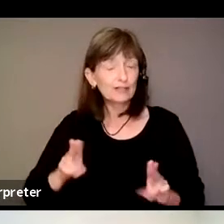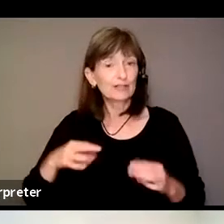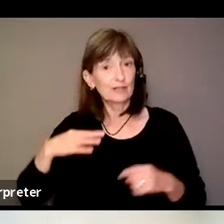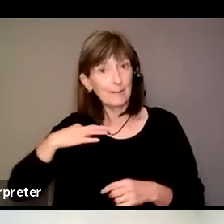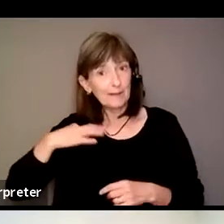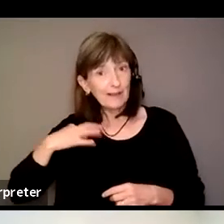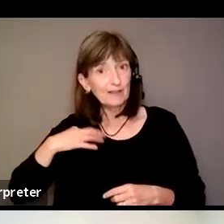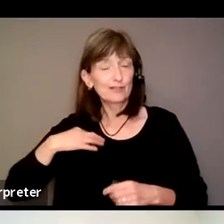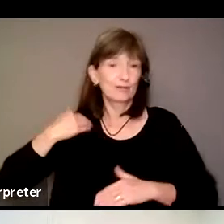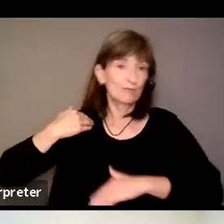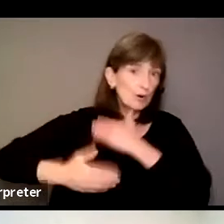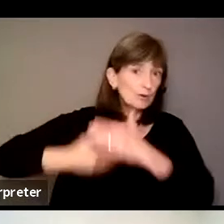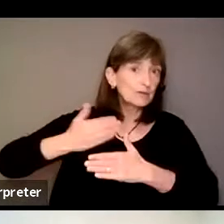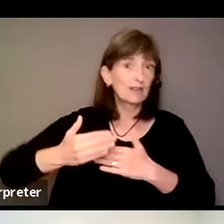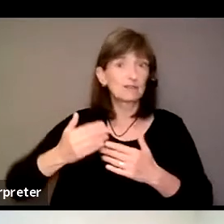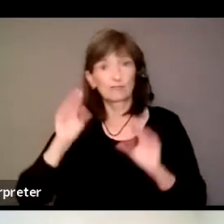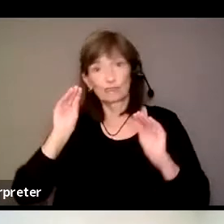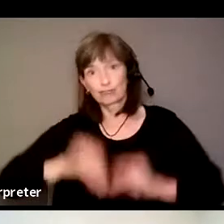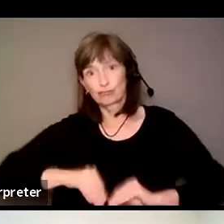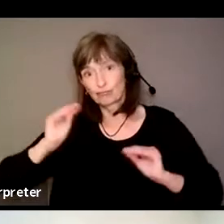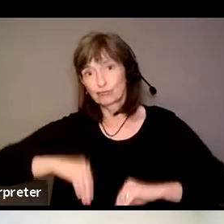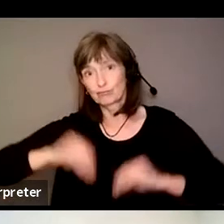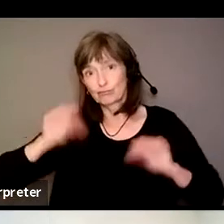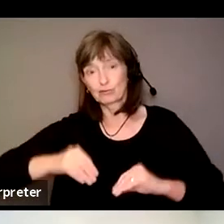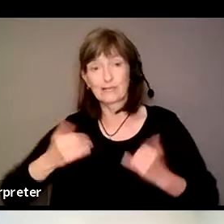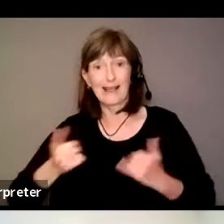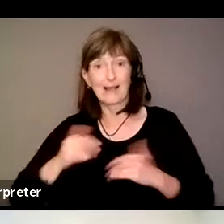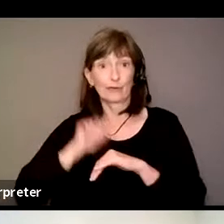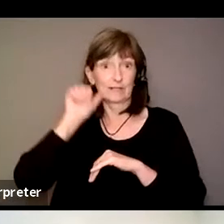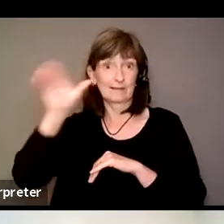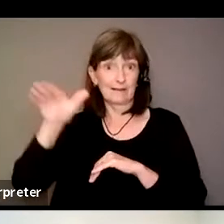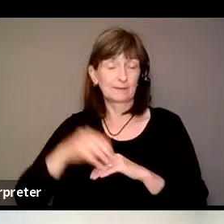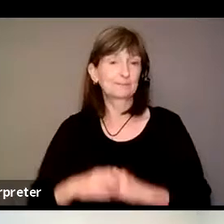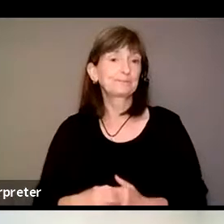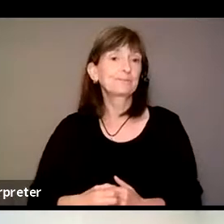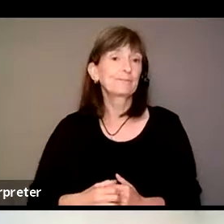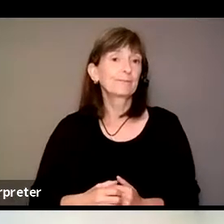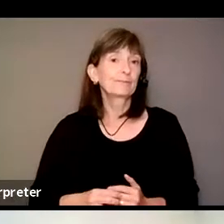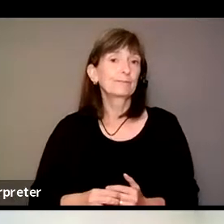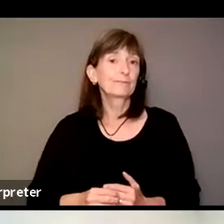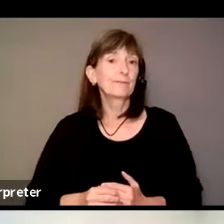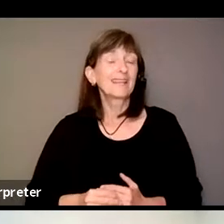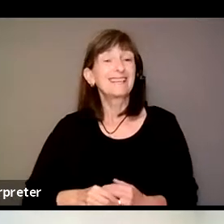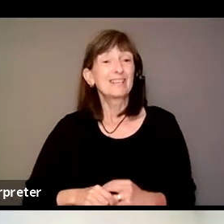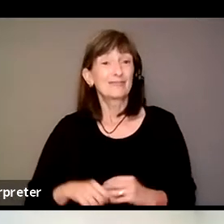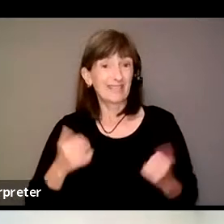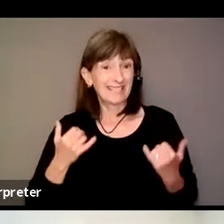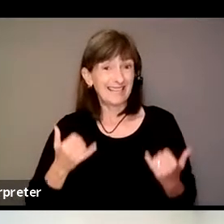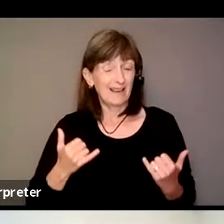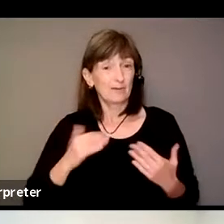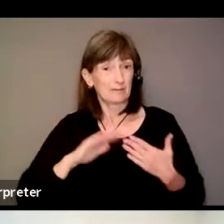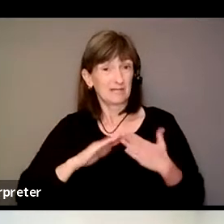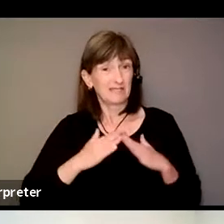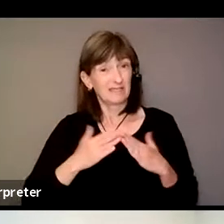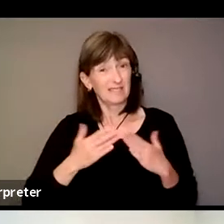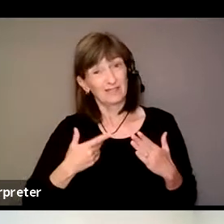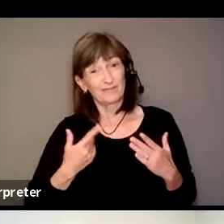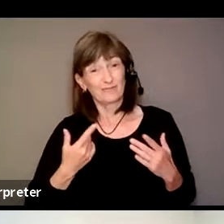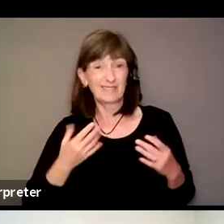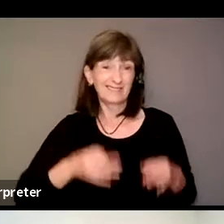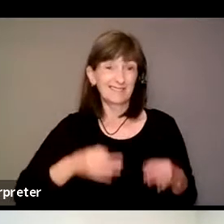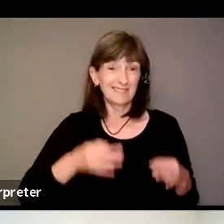do in Stephenville now, one time, most municipalities, when they were making decisions, there was probably only